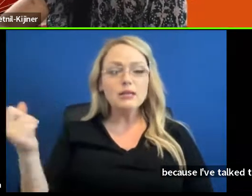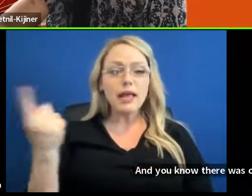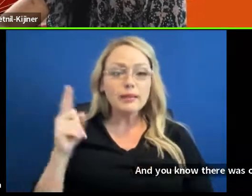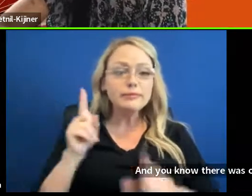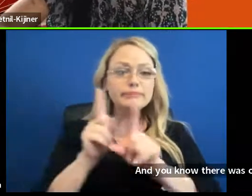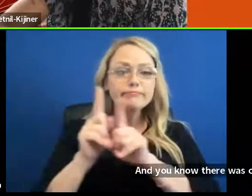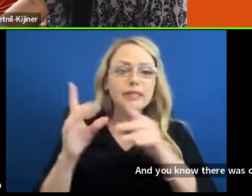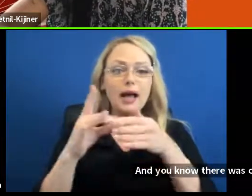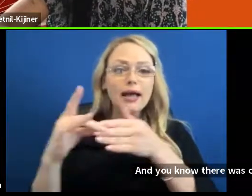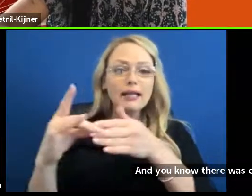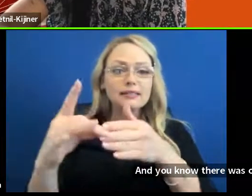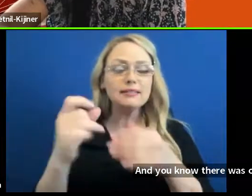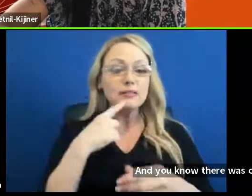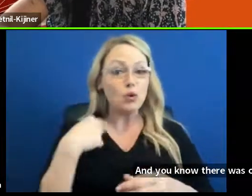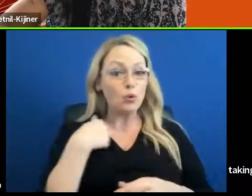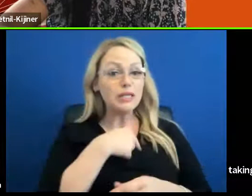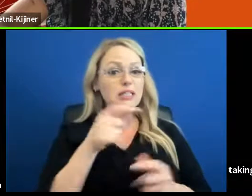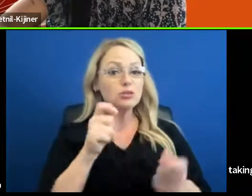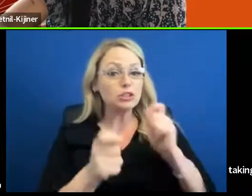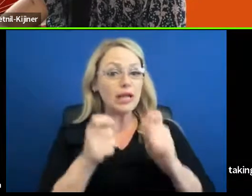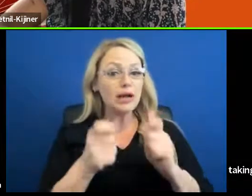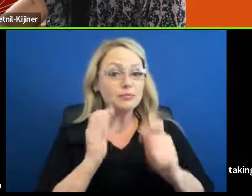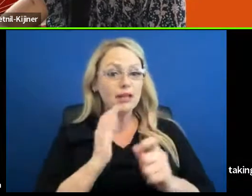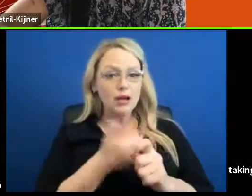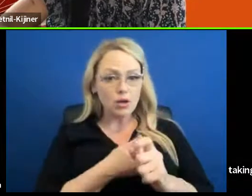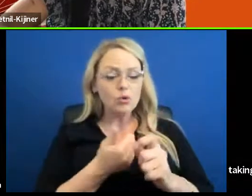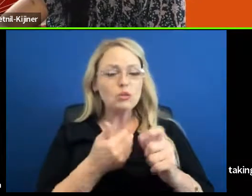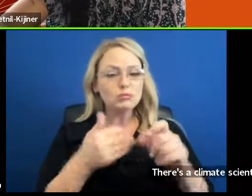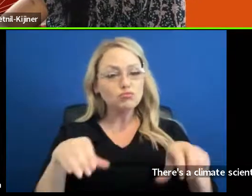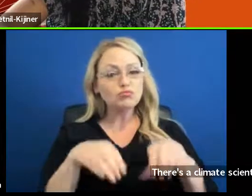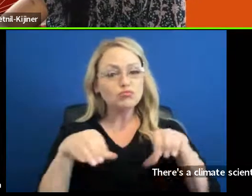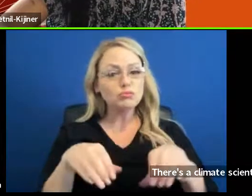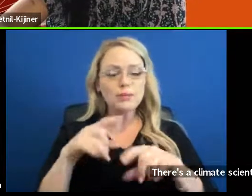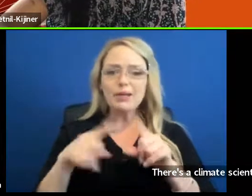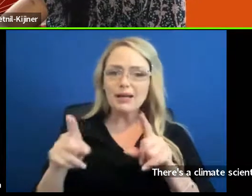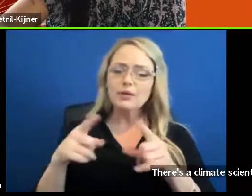adapt. And what always strikes me is